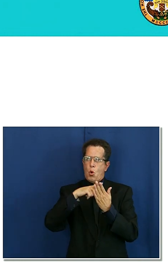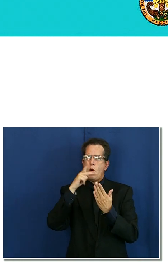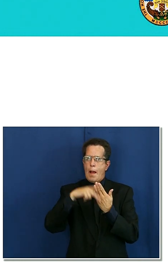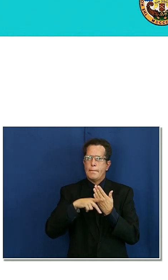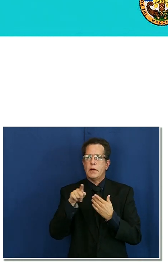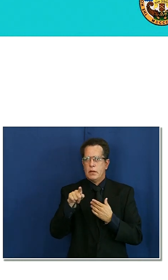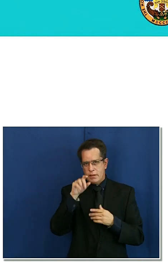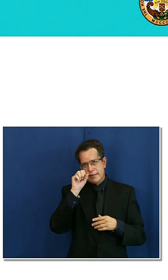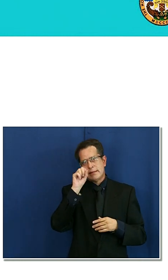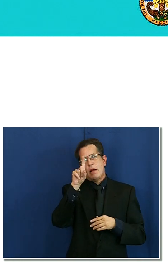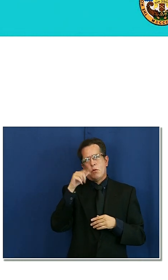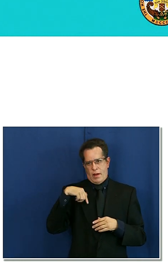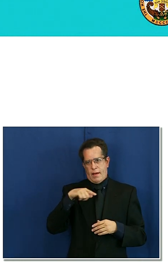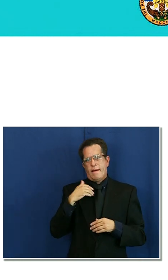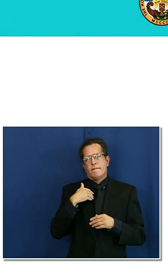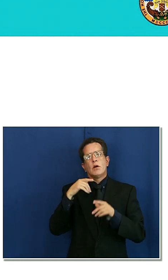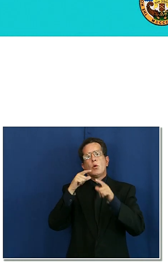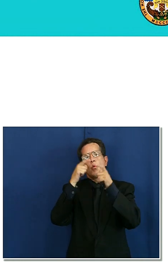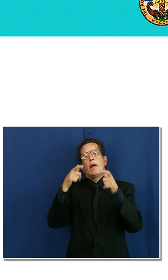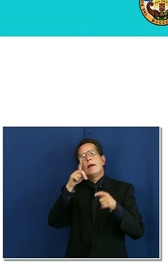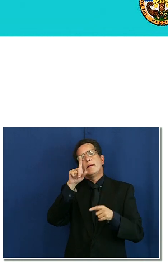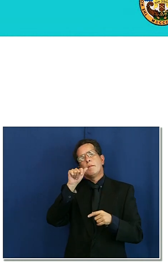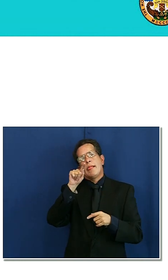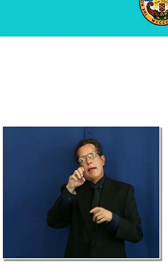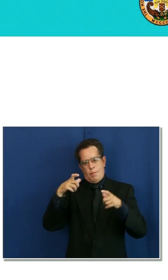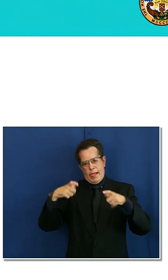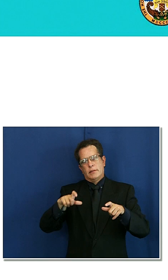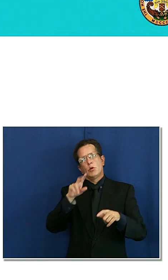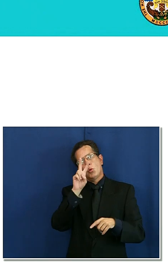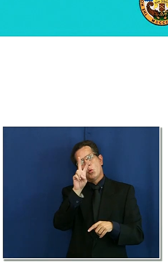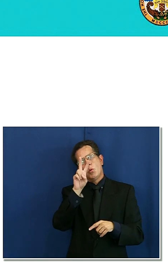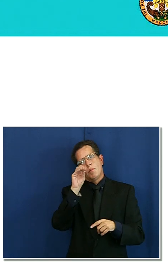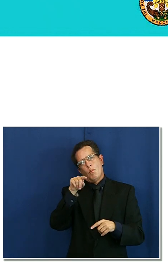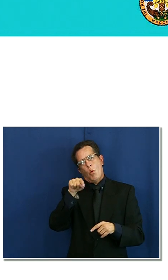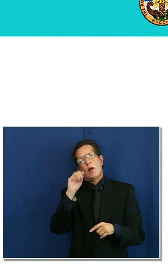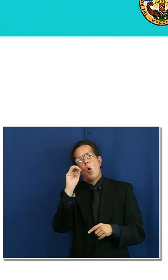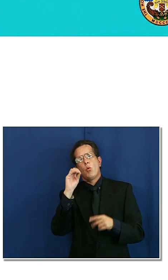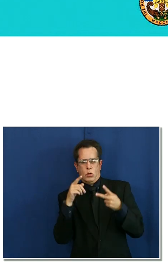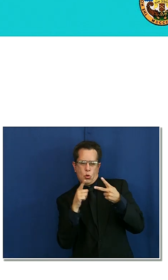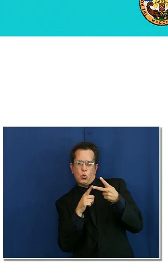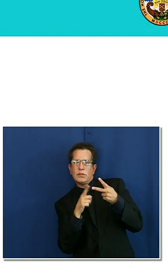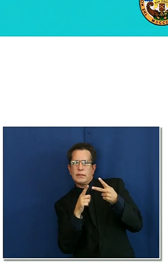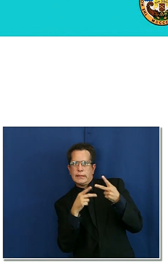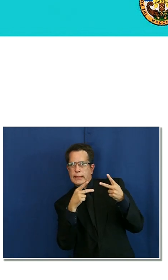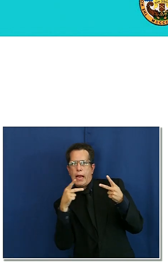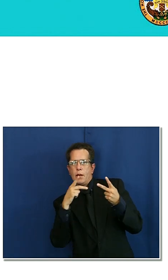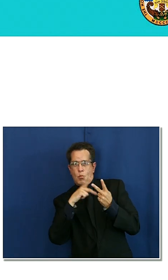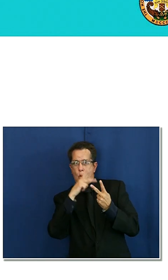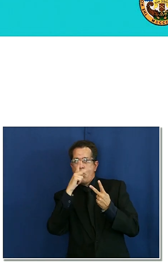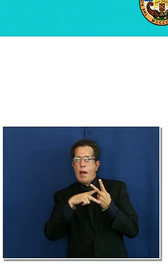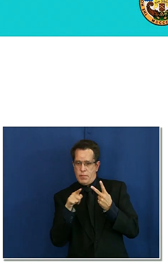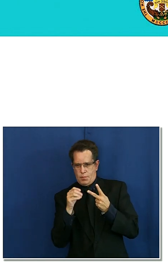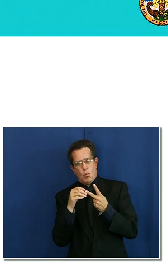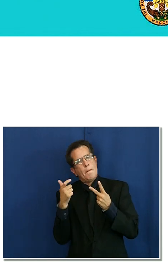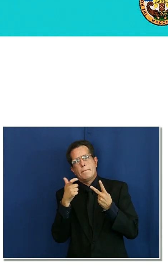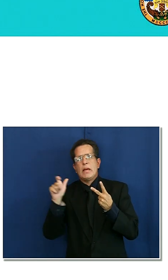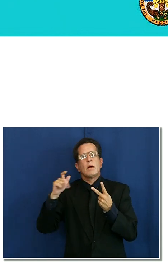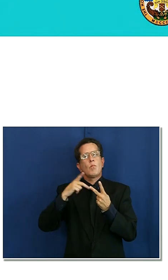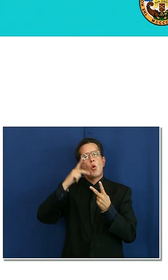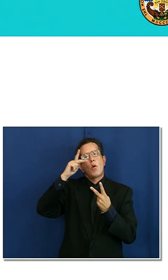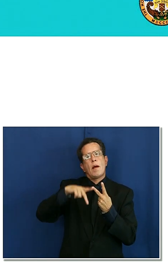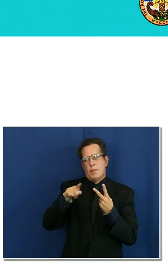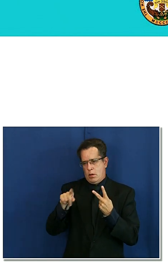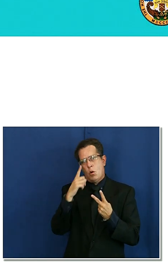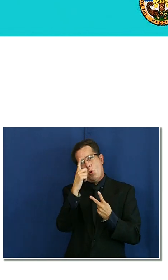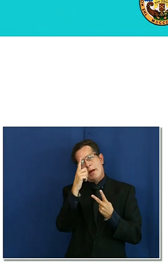also established the Great Plates 2.0 Dinner Delivered program. Great Plates 2.0 provides 1